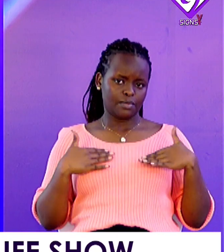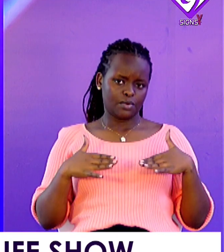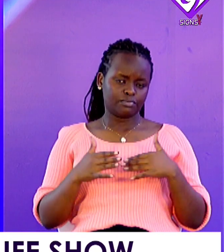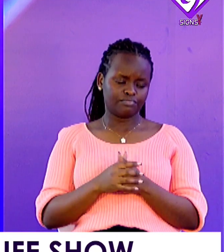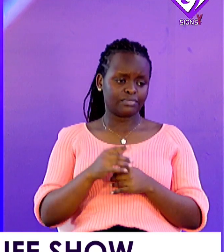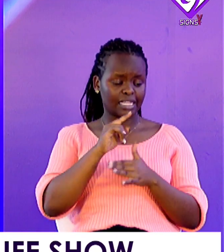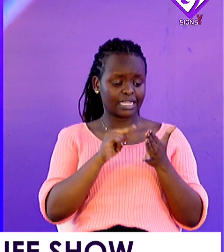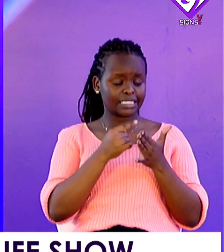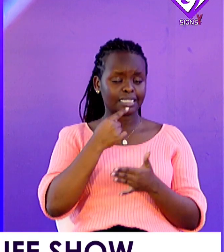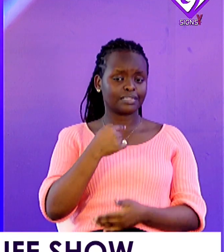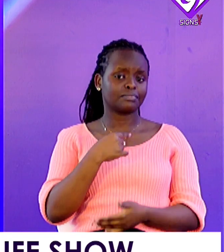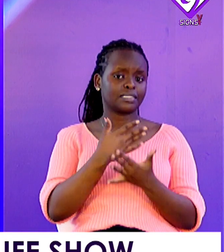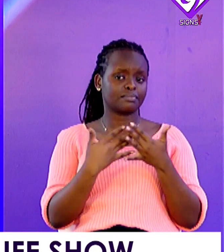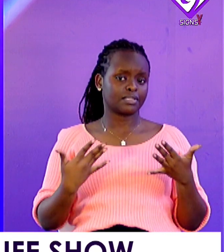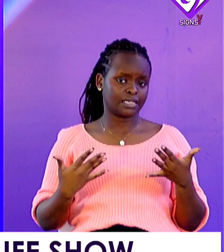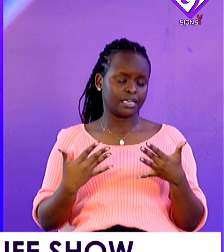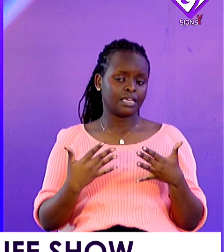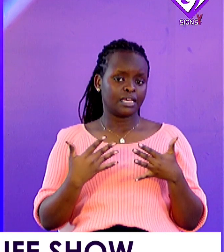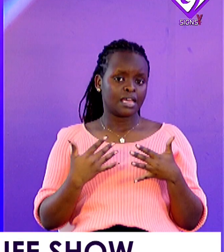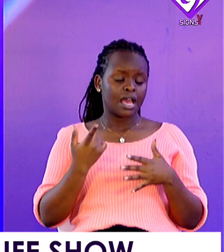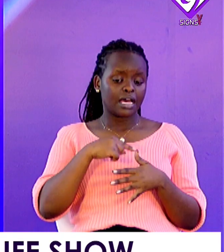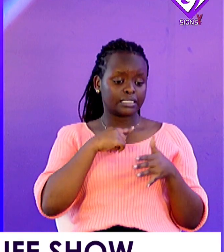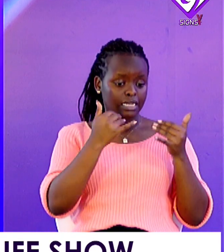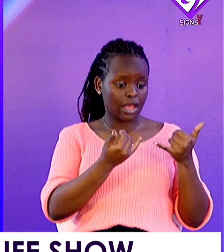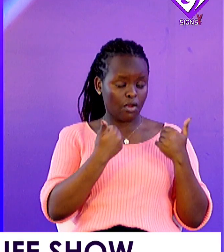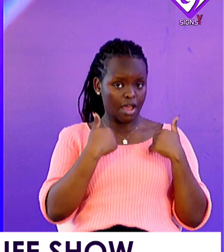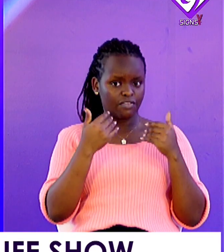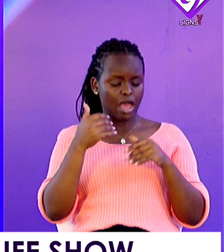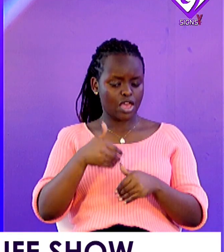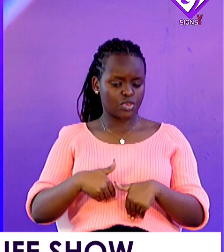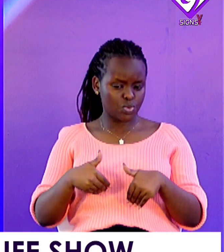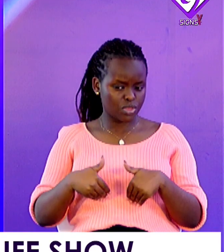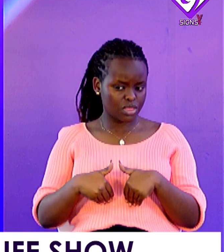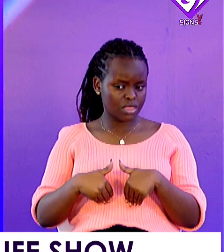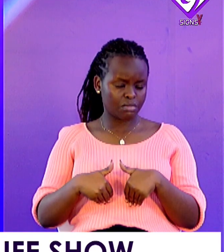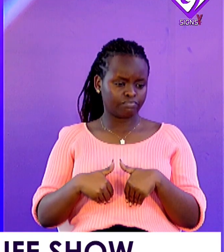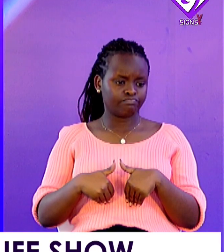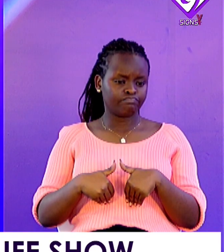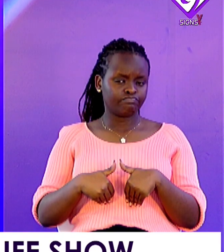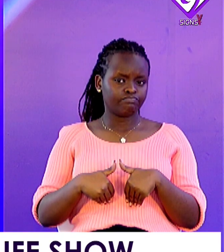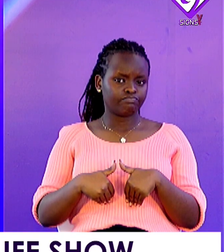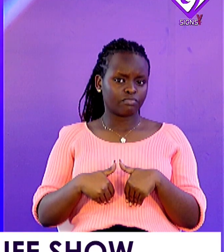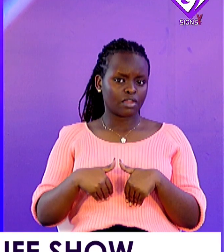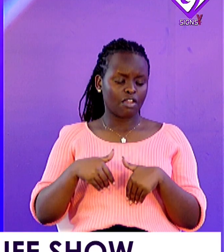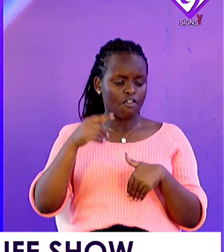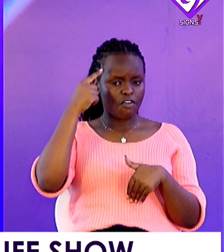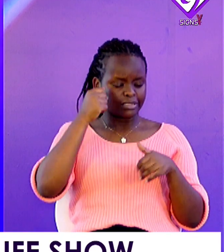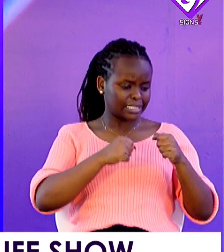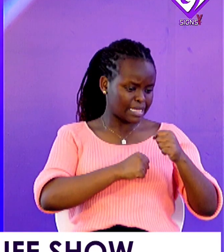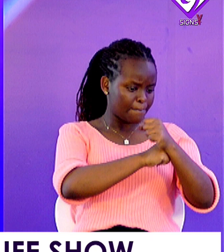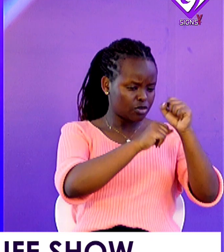This tells me something. Are we currently experiencing a youth that is pro-spirituality